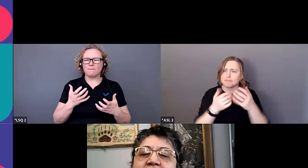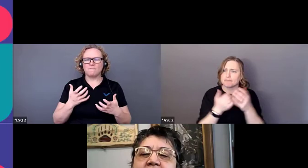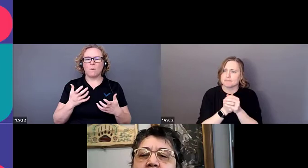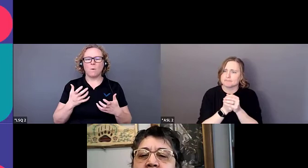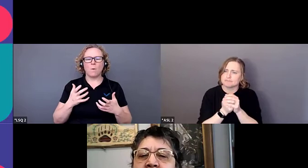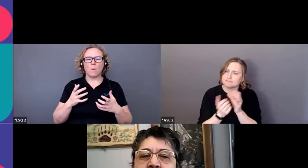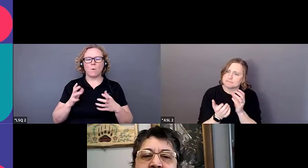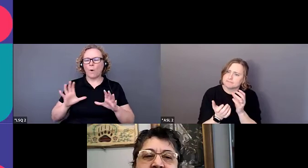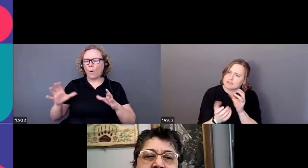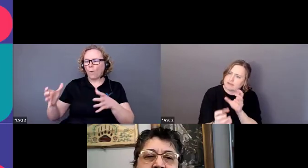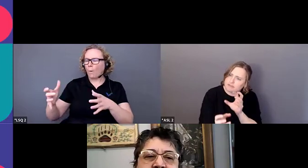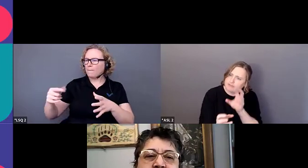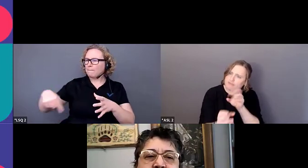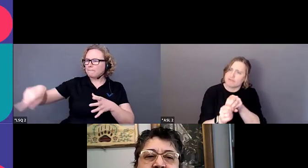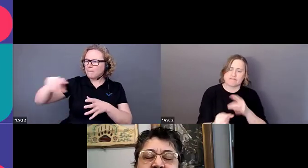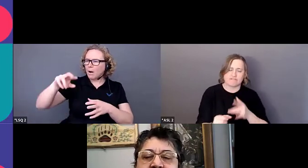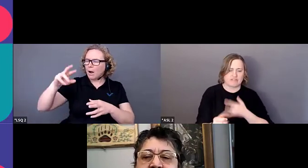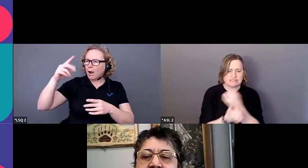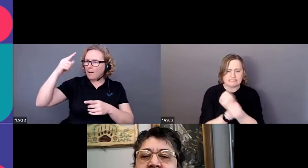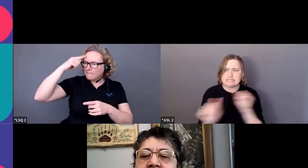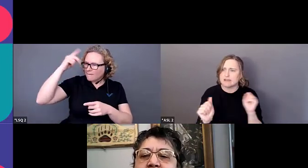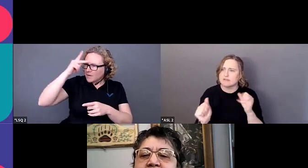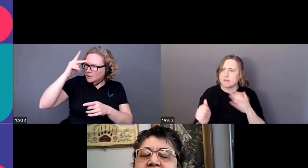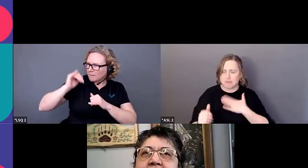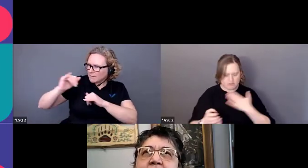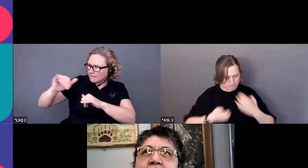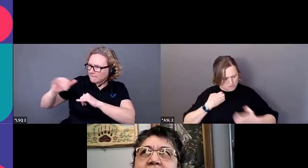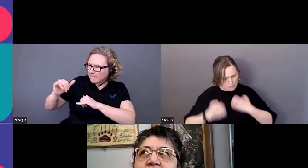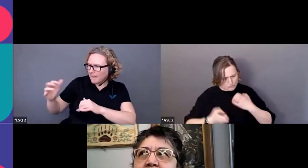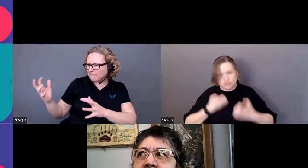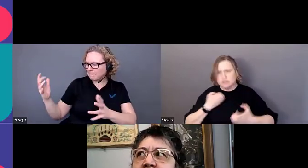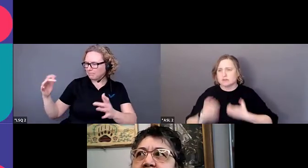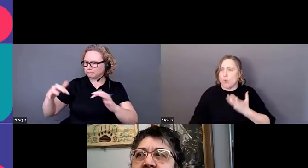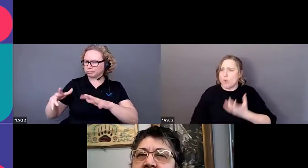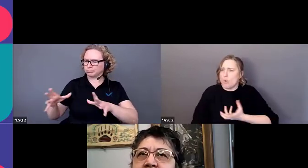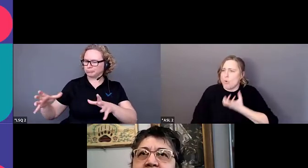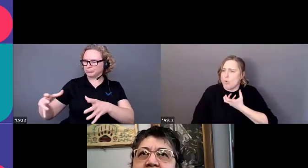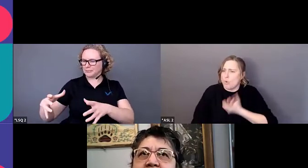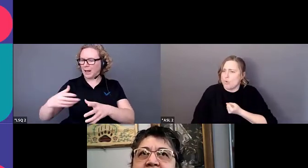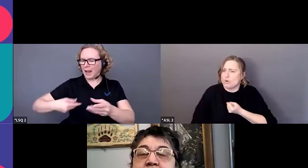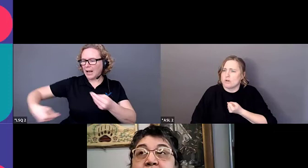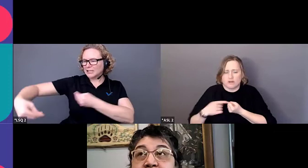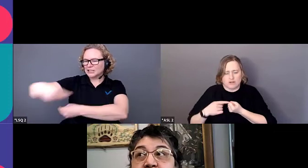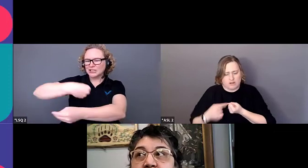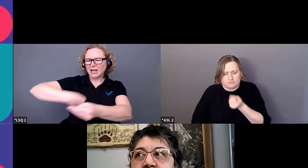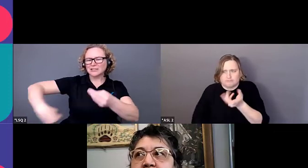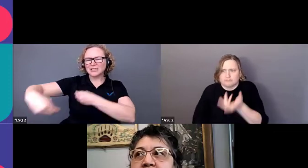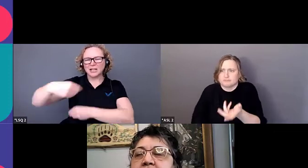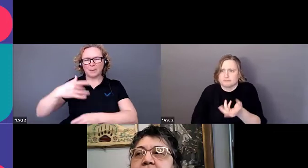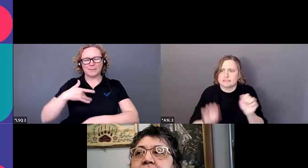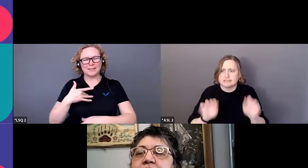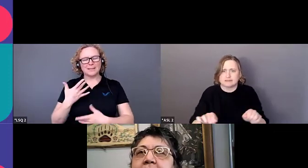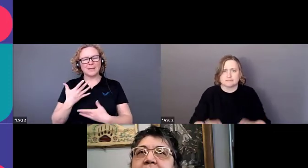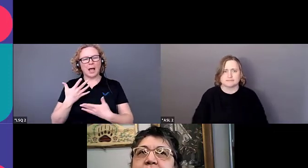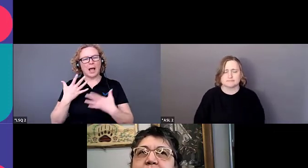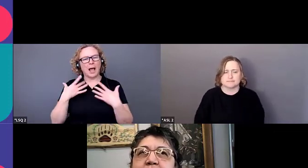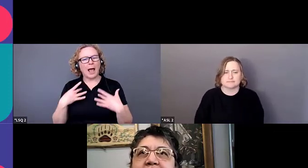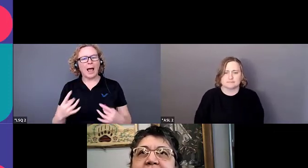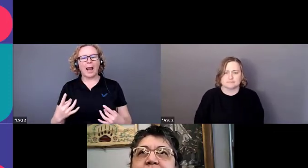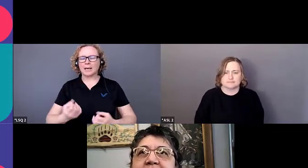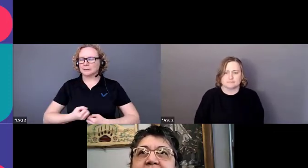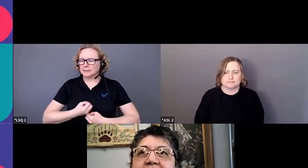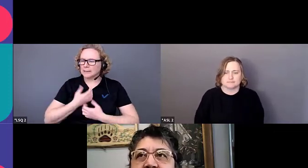can safely go and unpack those emotions. Because I want to recognize that as I move forward, trying